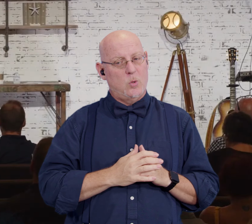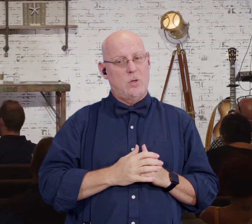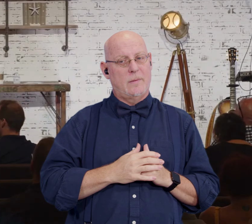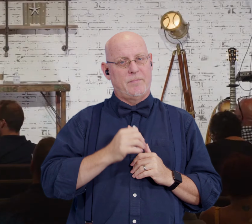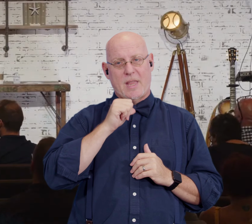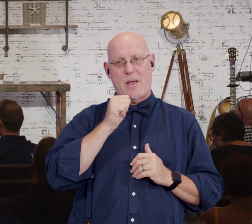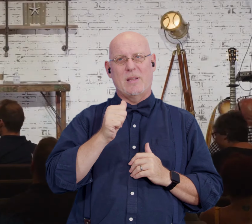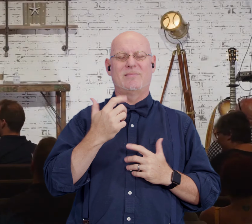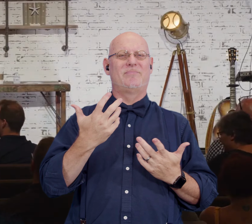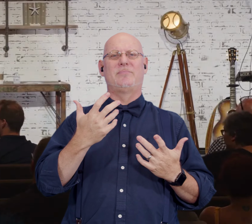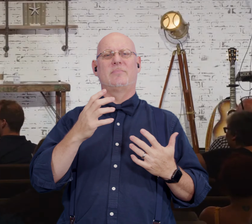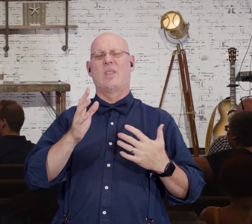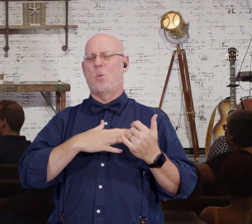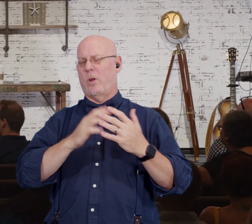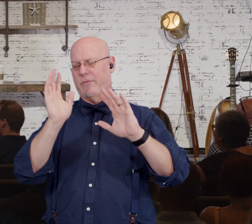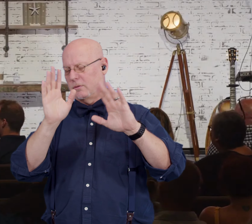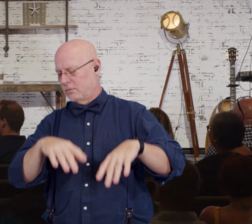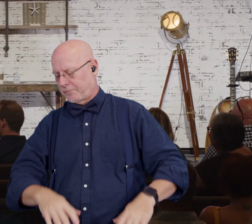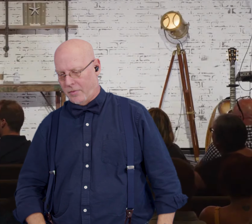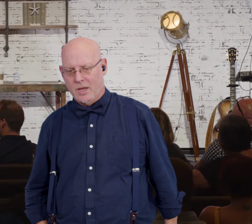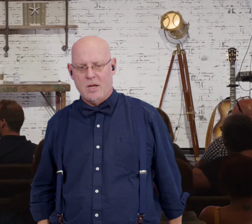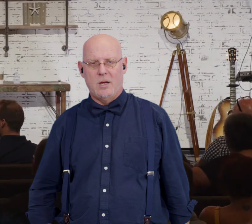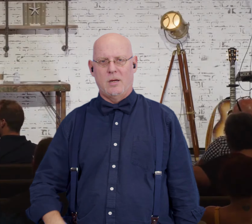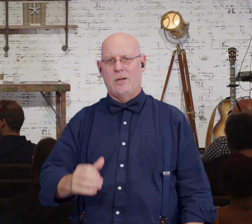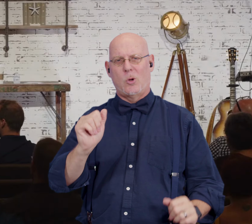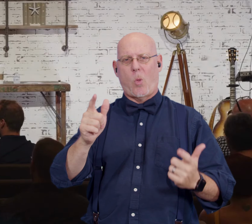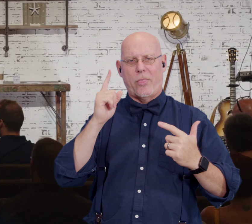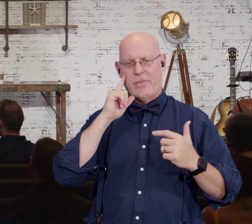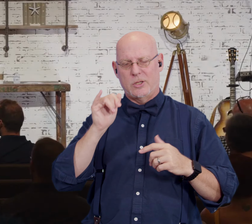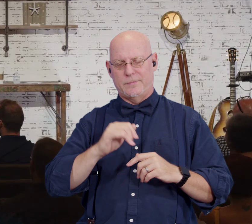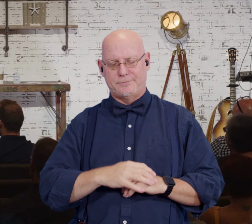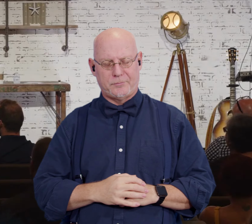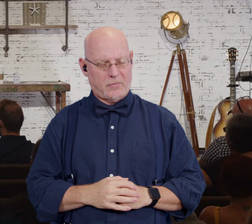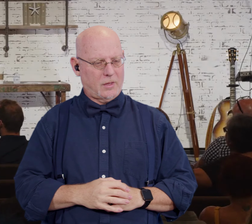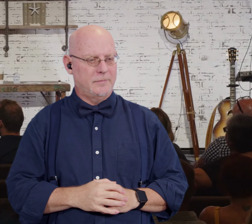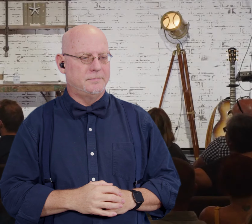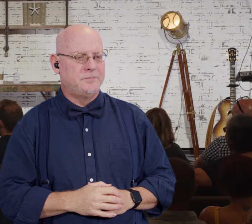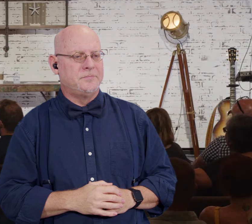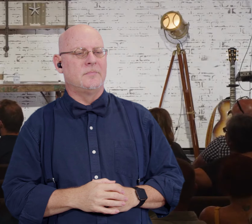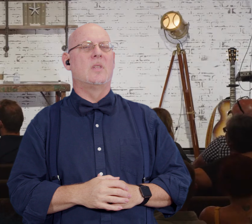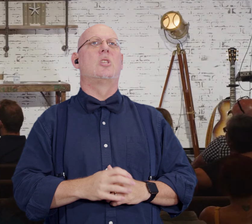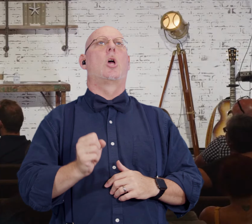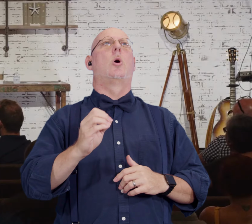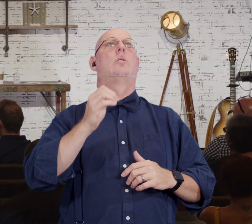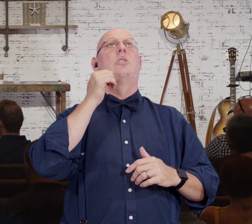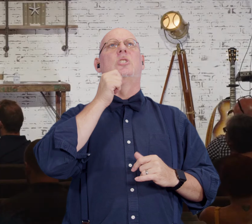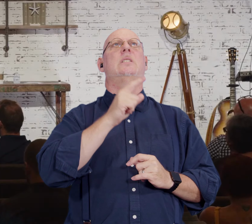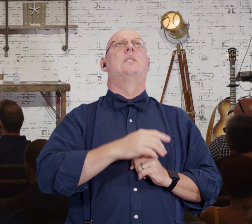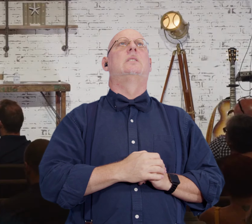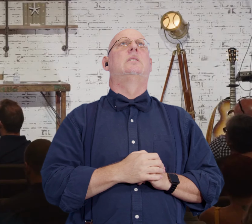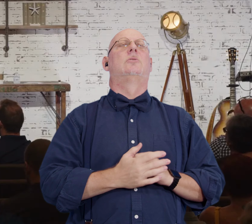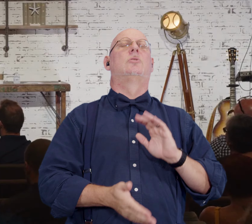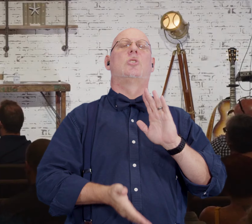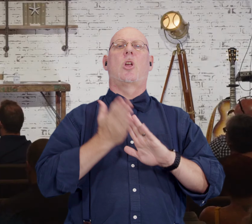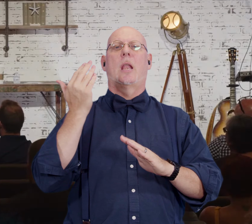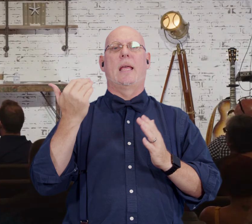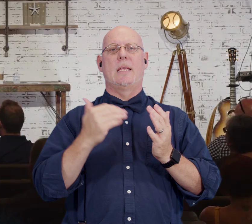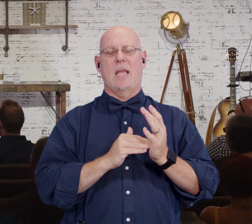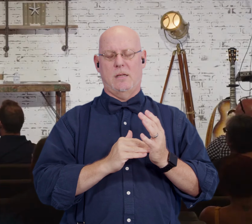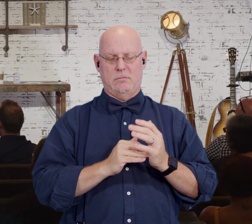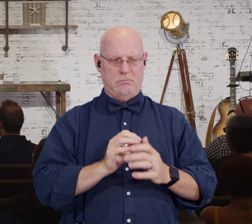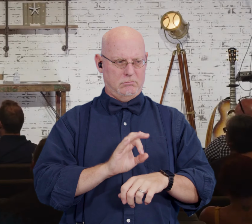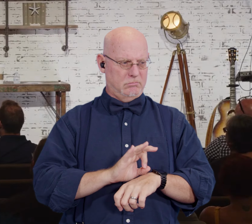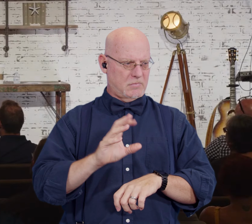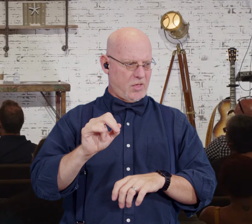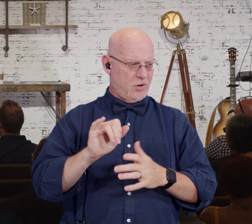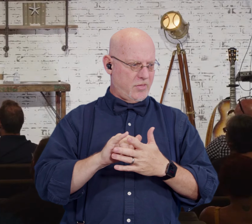you know, I'm not being like, you know, whatever. You know, you guys all think it too. So I'm just like, so she's gone again. And like